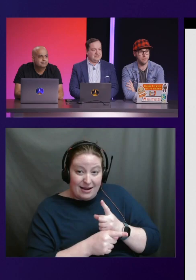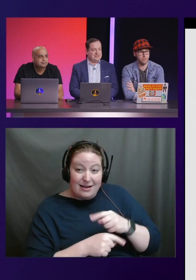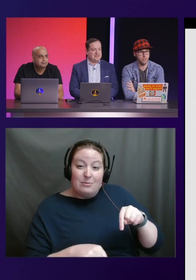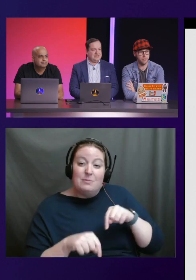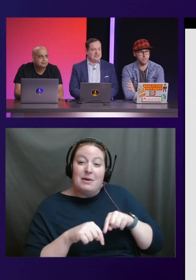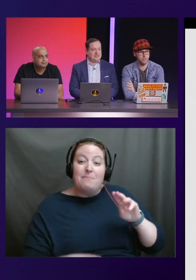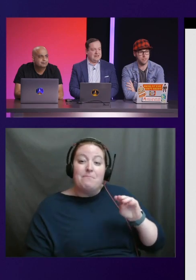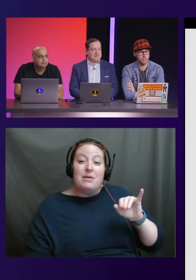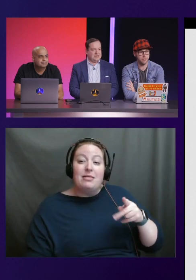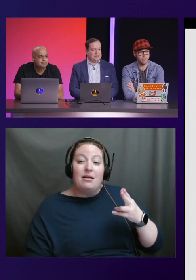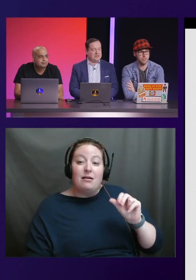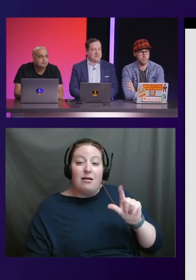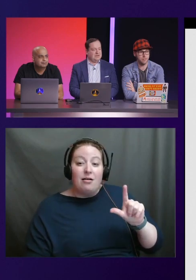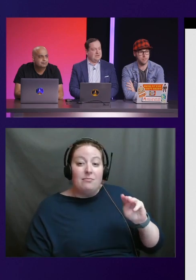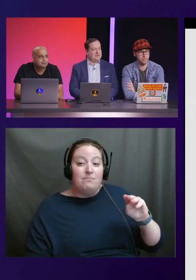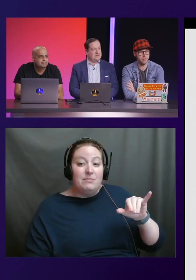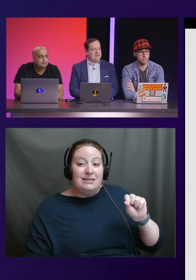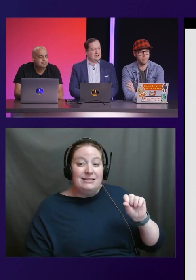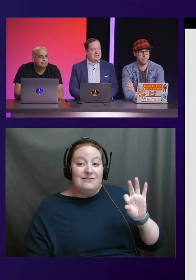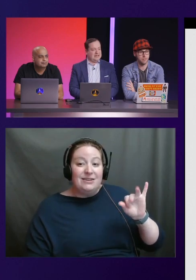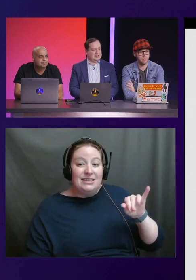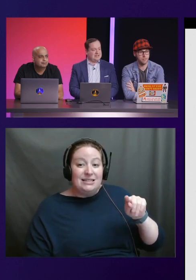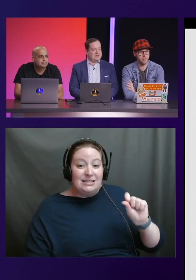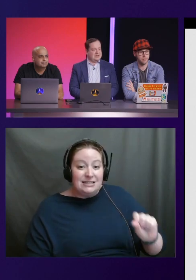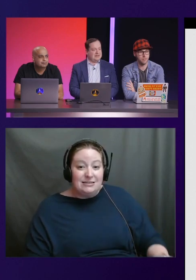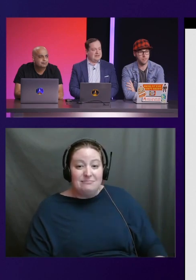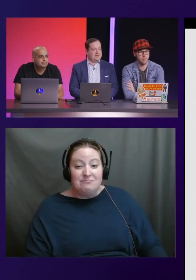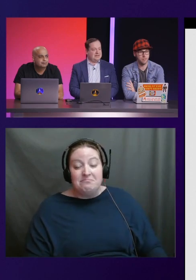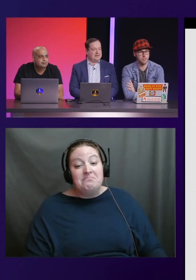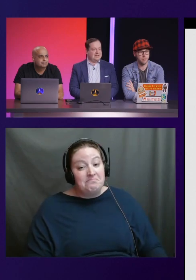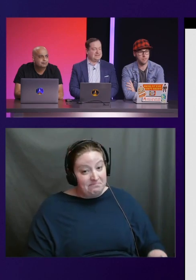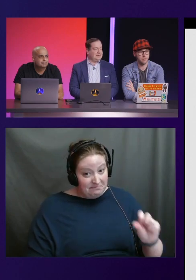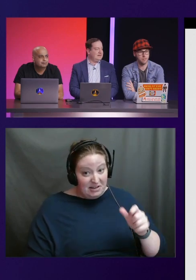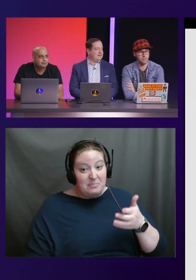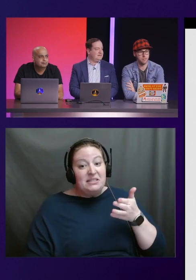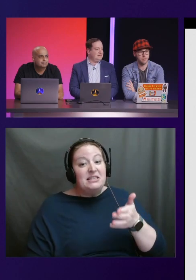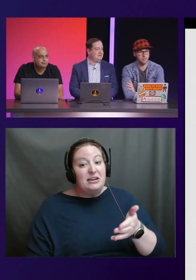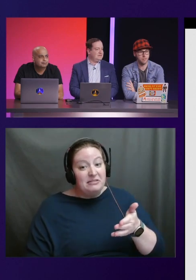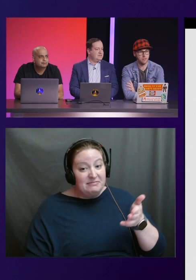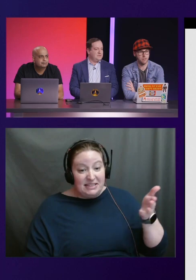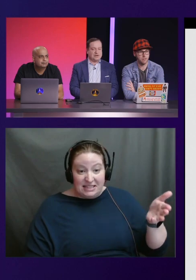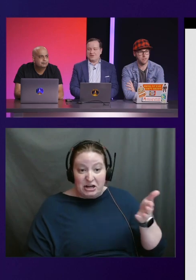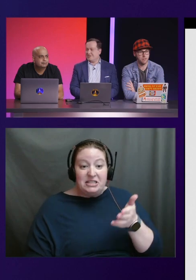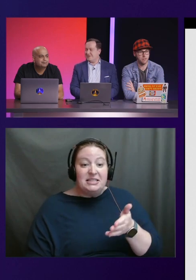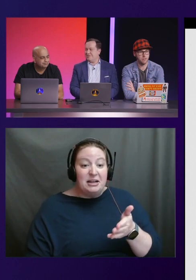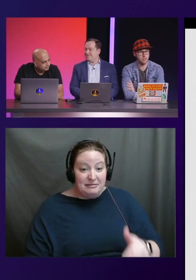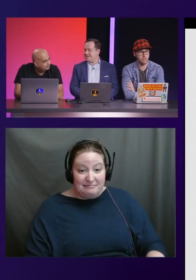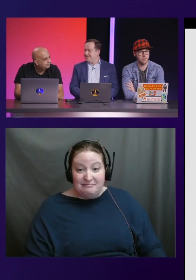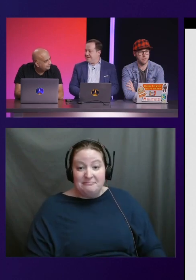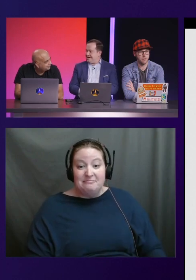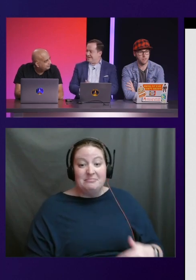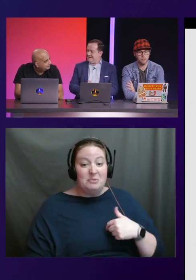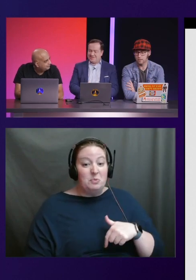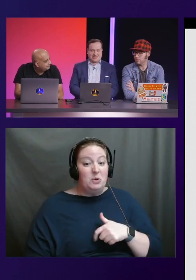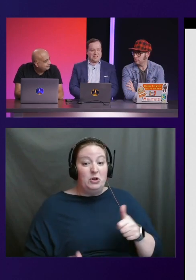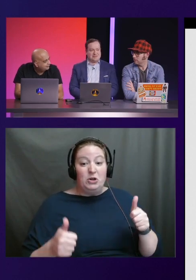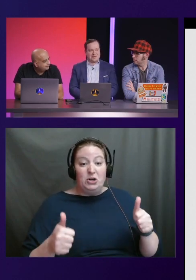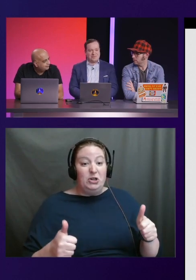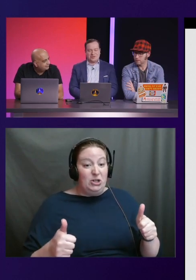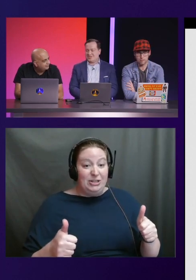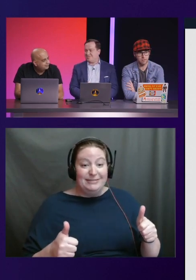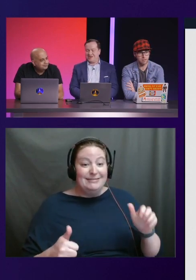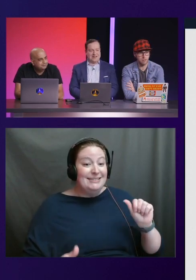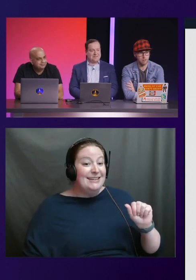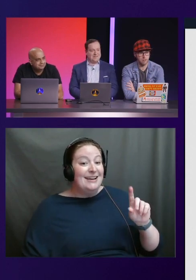Misfits. Okay. And I'm going to go, and yeah, it's there, and it's there. So we are good to go. Adnan has